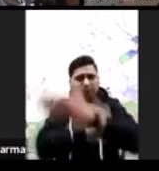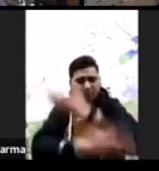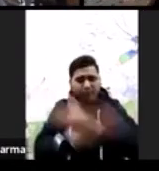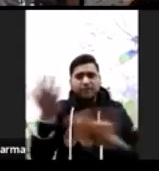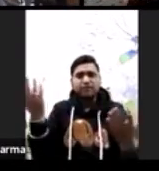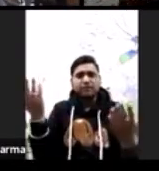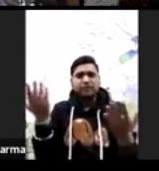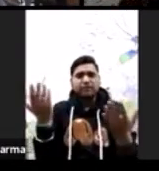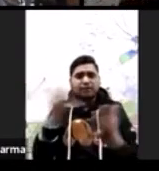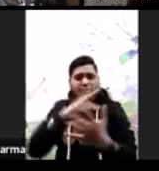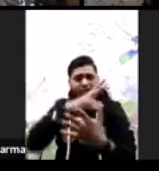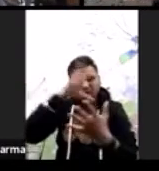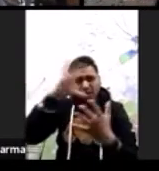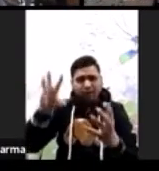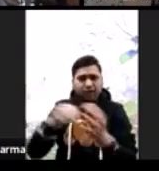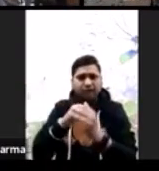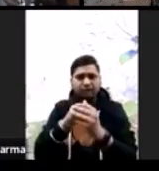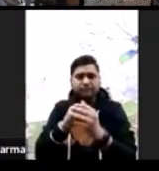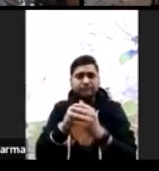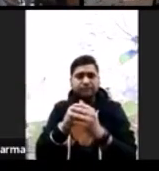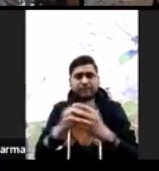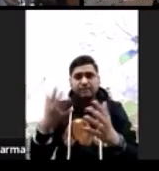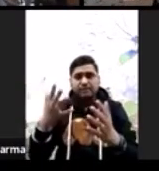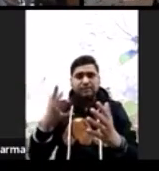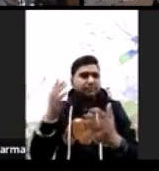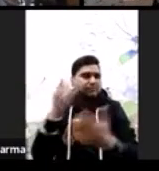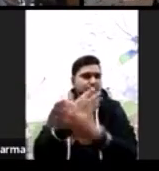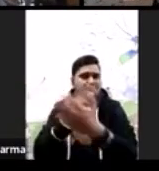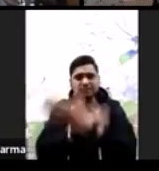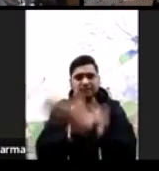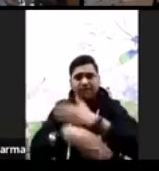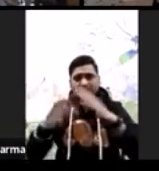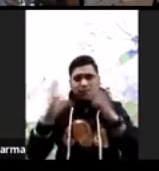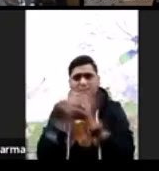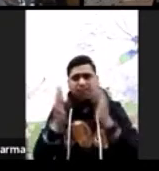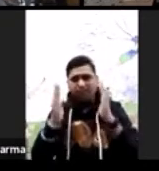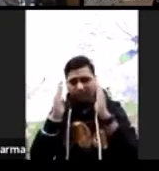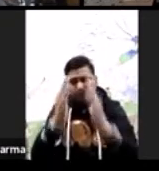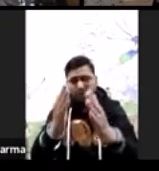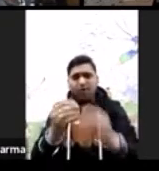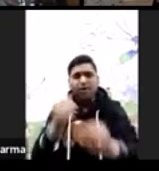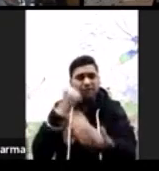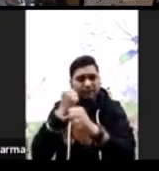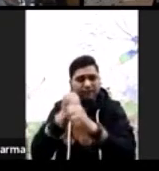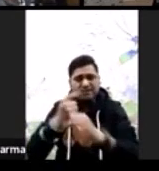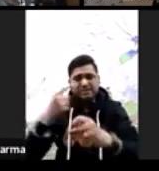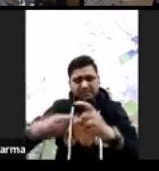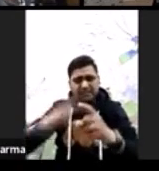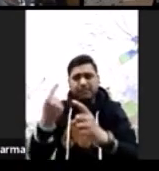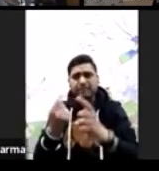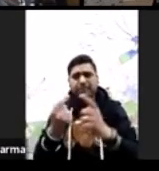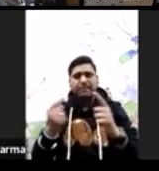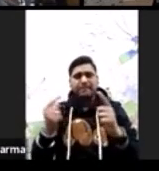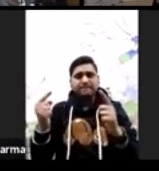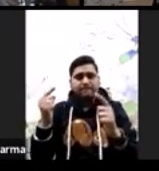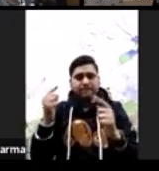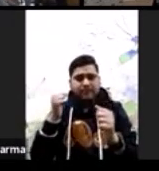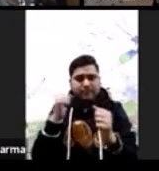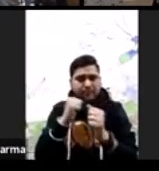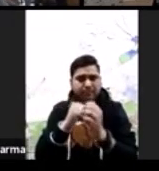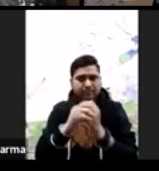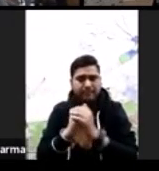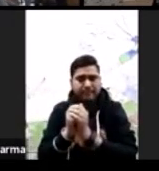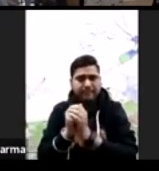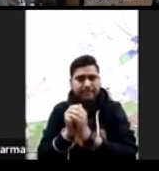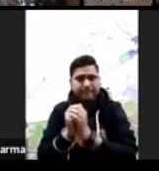abilities to get into mainstream, enjoy the benefits of government as well as what's available in the society. I